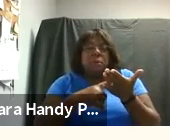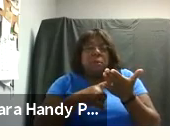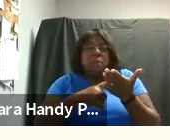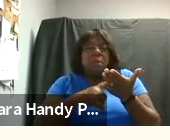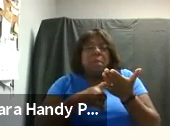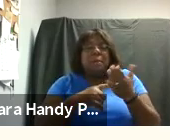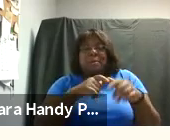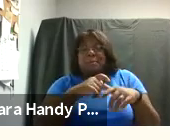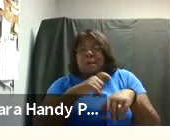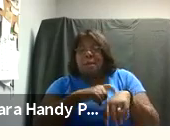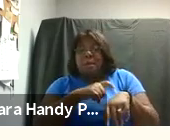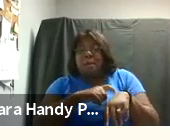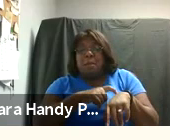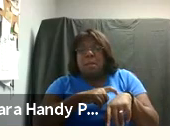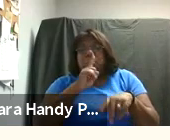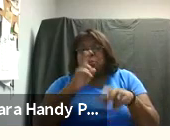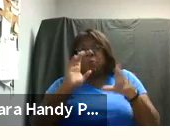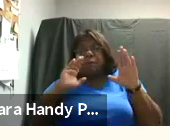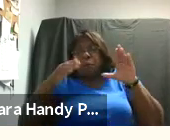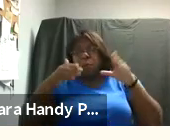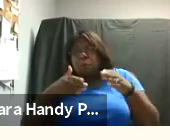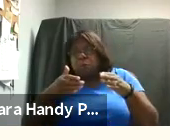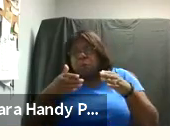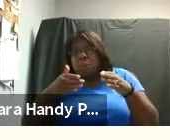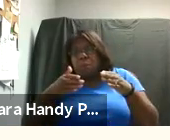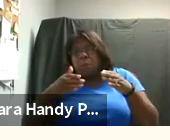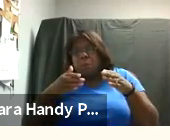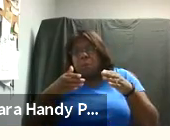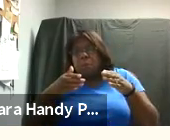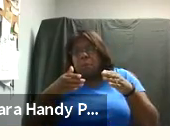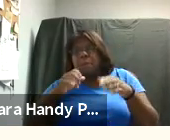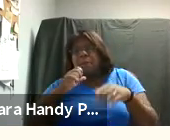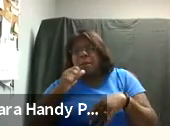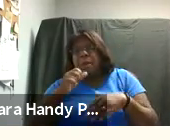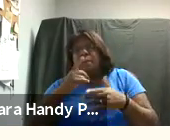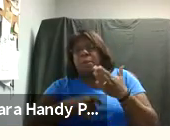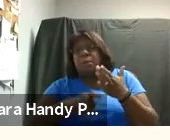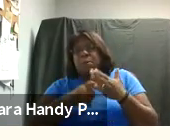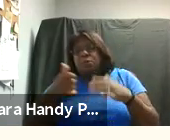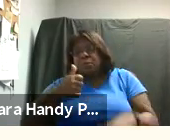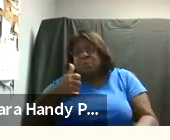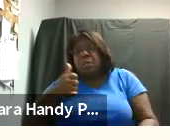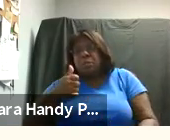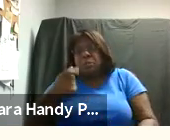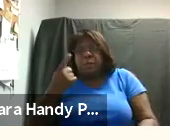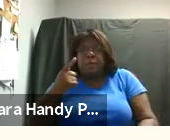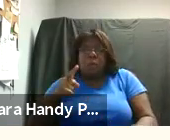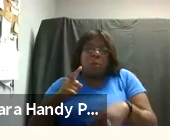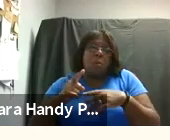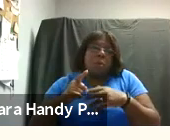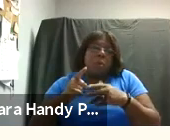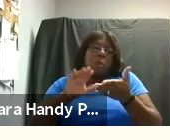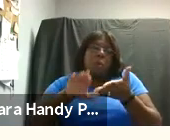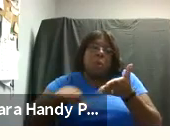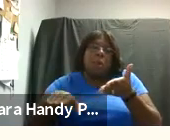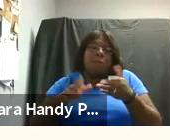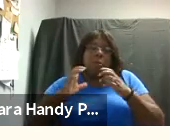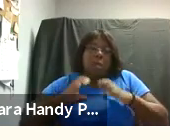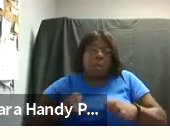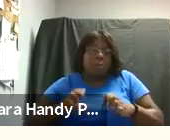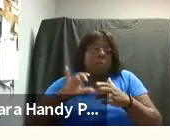time, it was somewhat focused on the unbillable transportation for waiver clients in